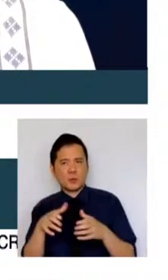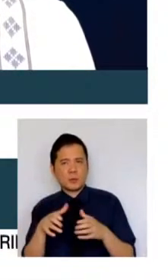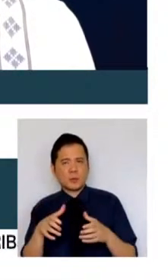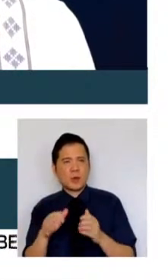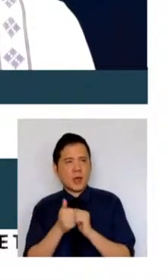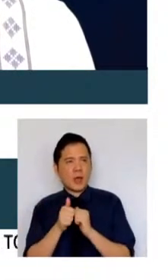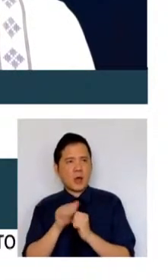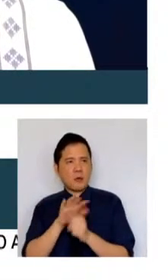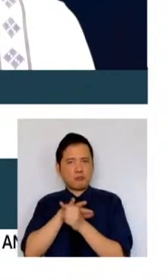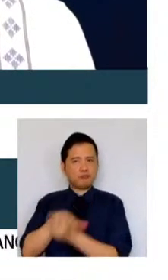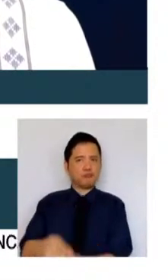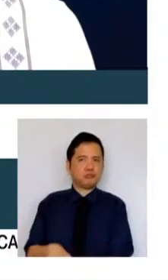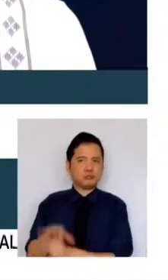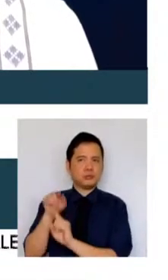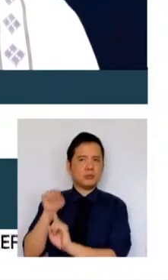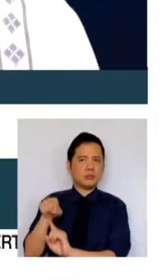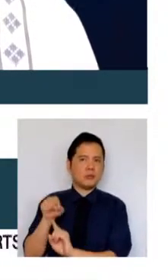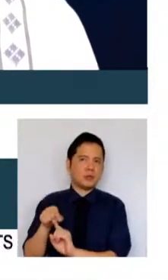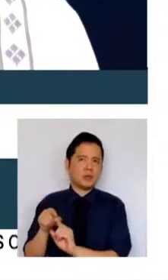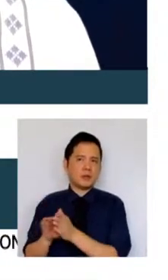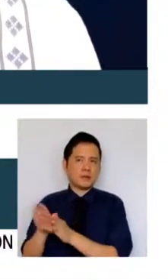efforts post-pandemic?